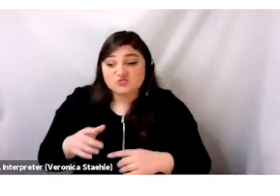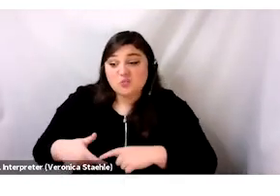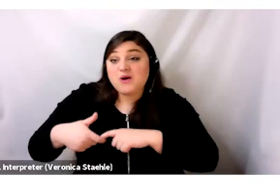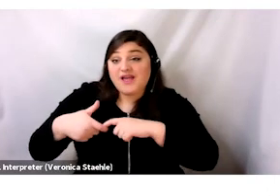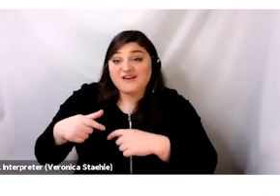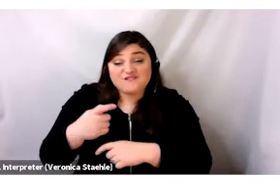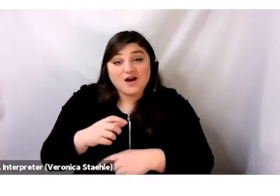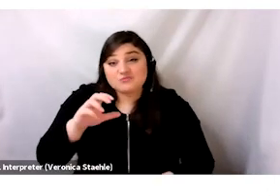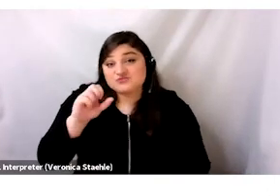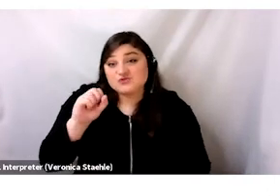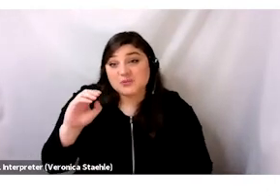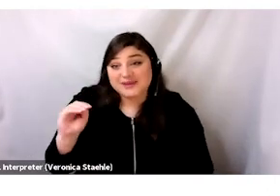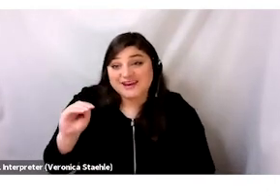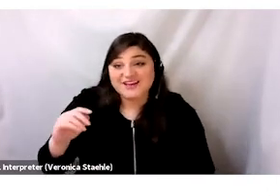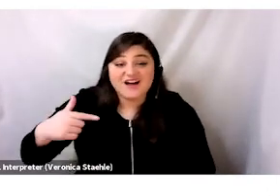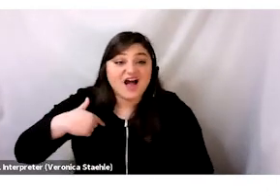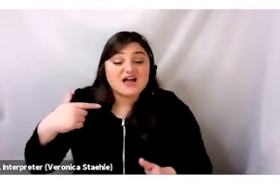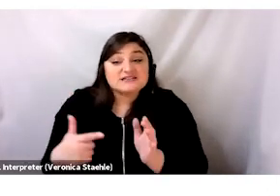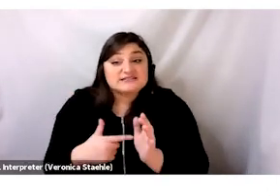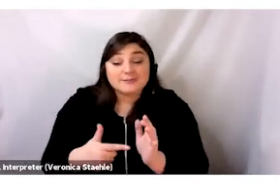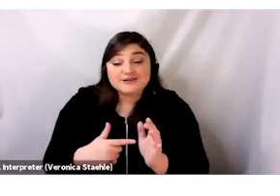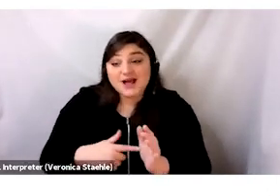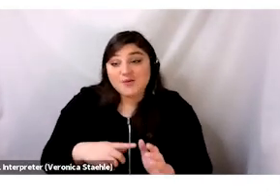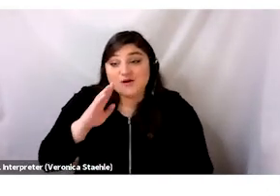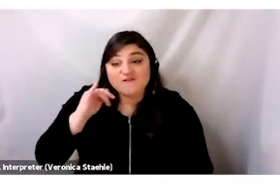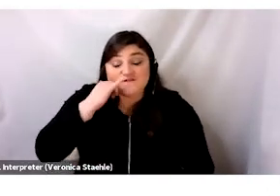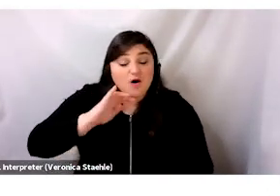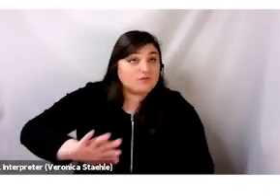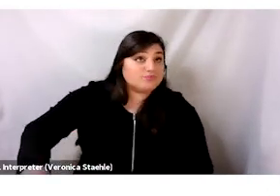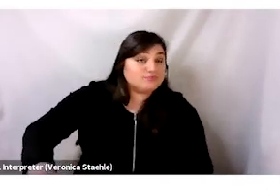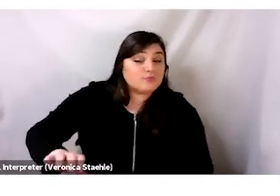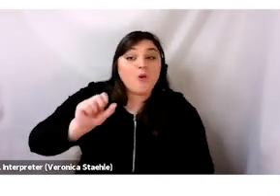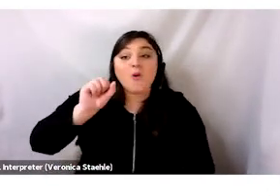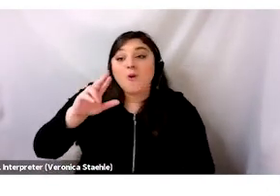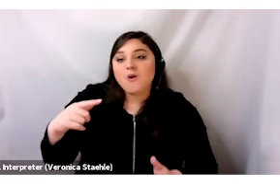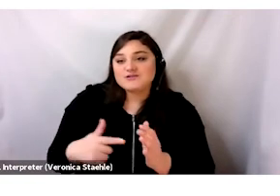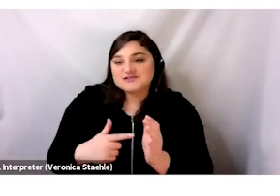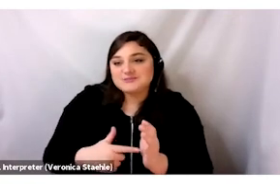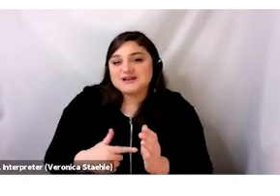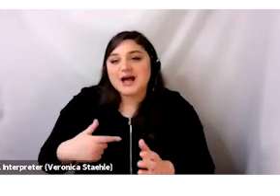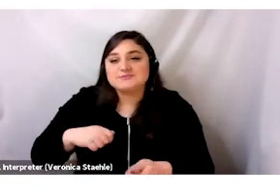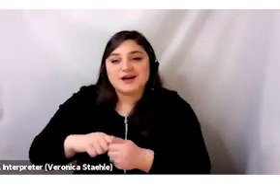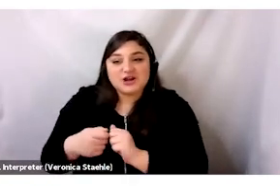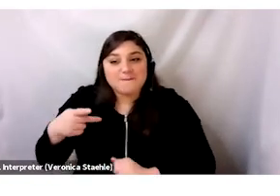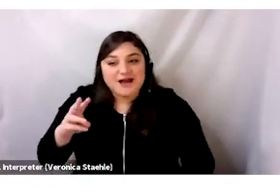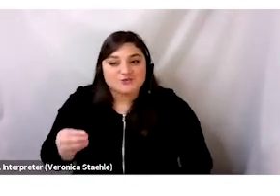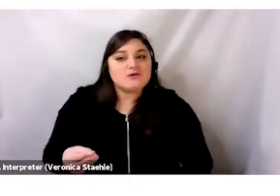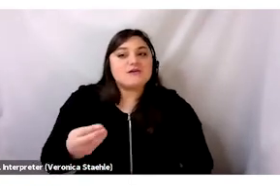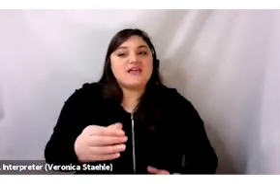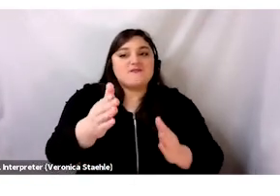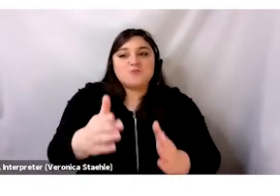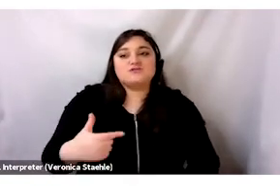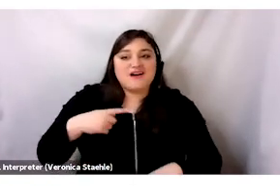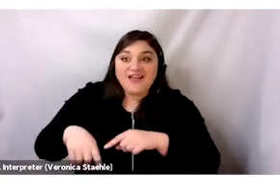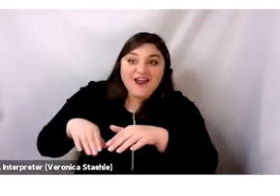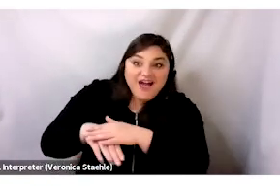social media, either removing it from my phone or setting up a password and giving somebody else my password, my passcode